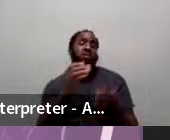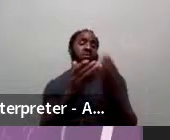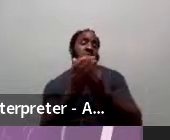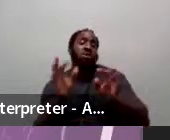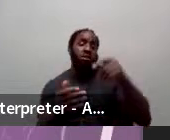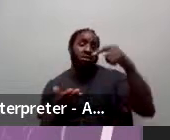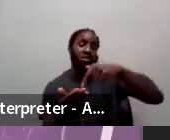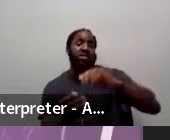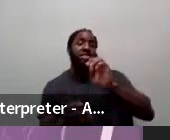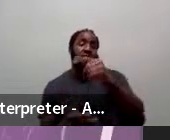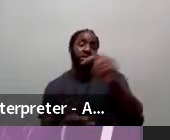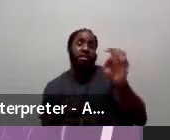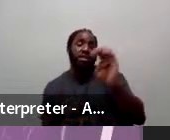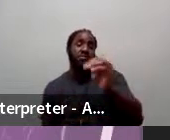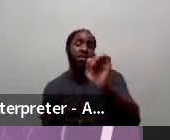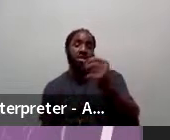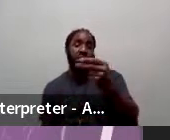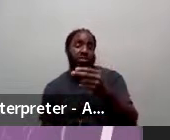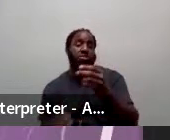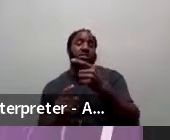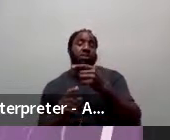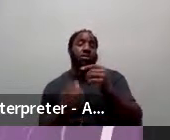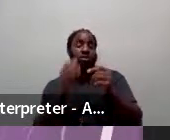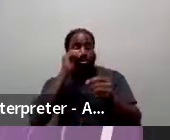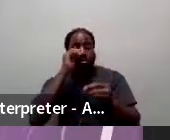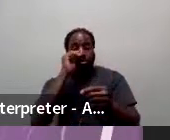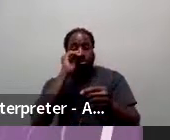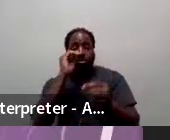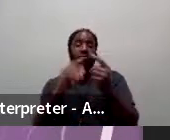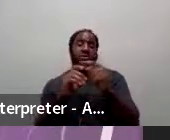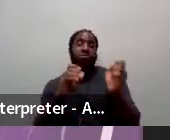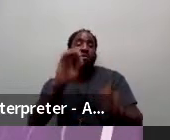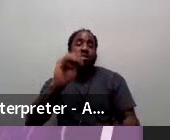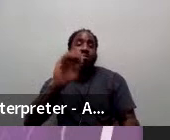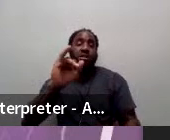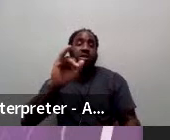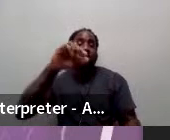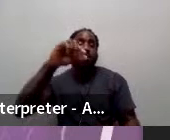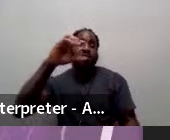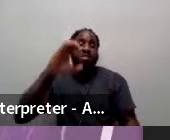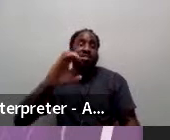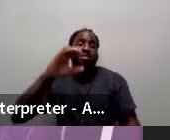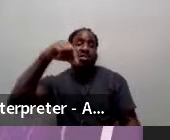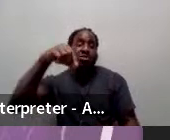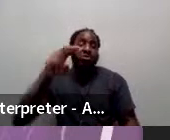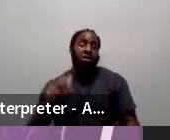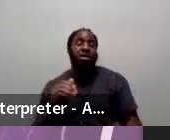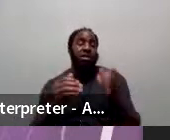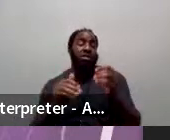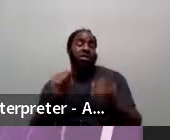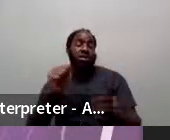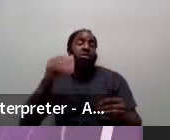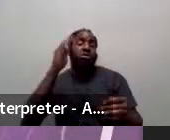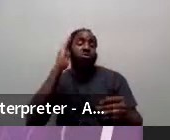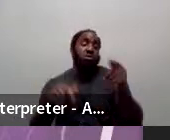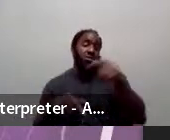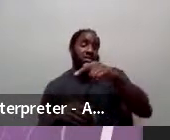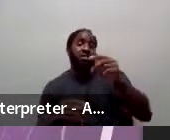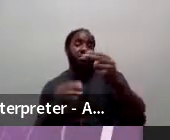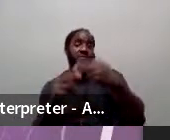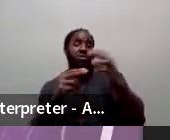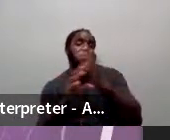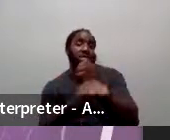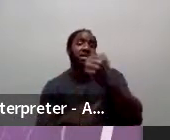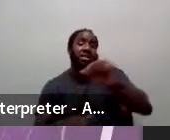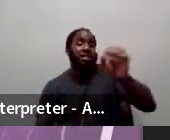this, the MIH, from the MIH CQA? Because will these buildings, if these buildings get any city tax breaks or